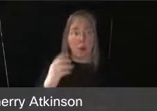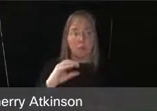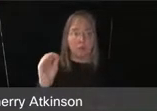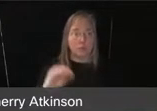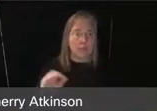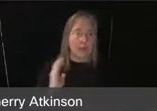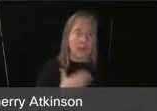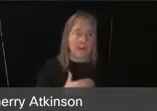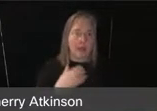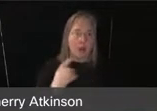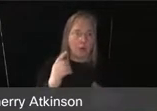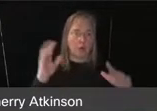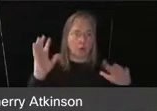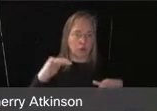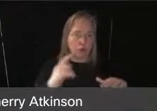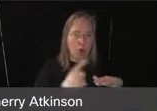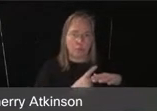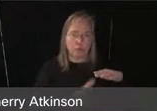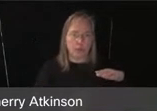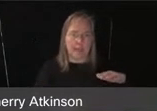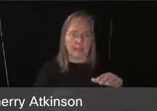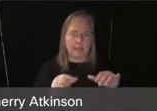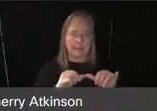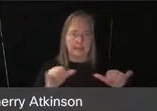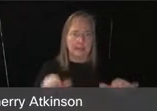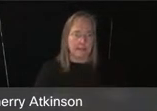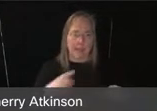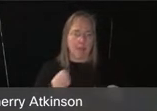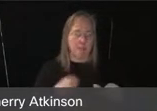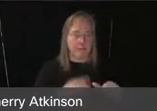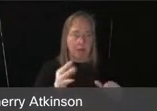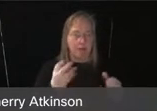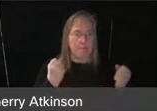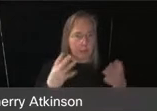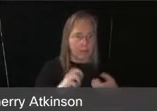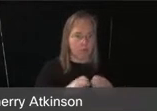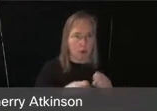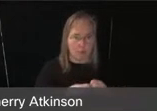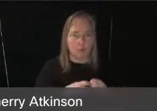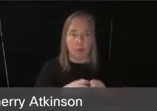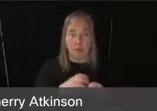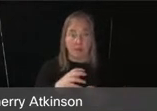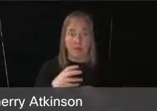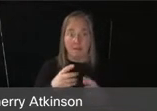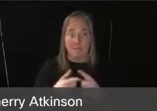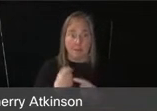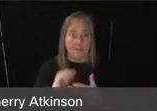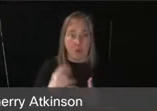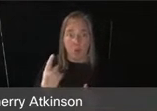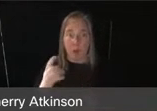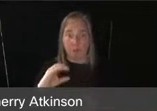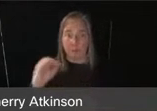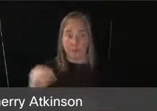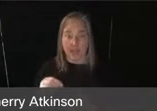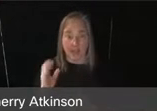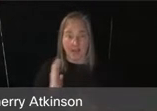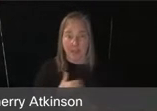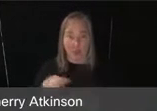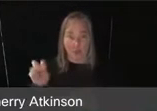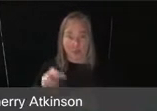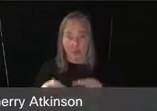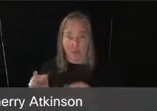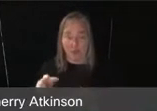system. And we're finding so many of the issues within that 1% of our review. There are many problems out there that I do not know